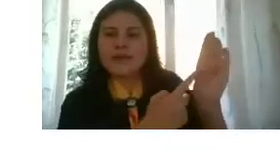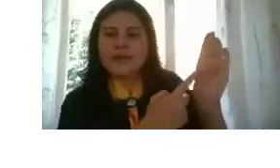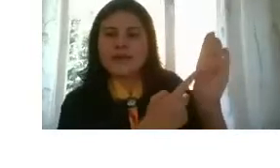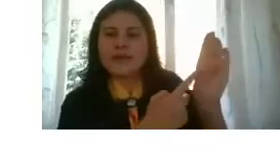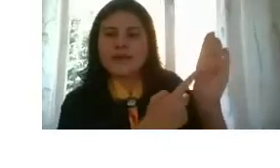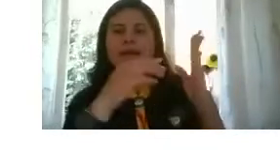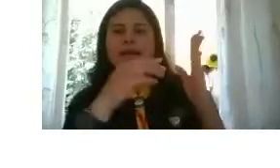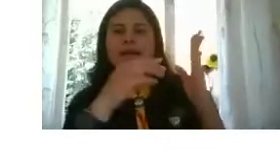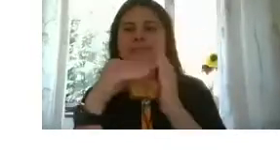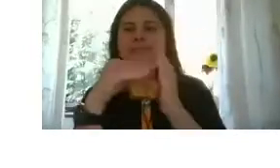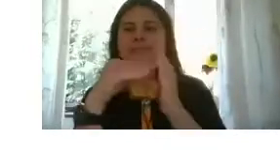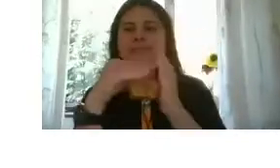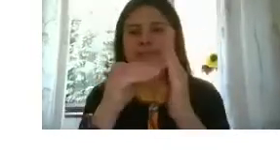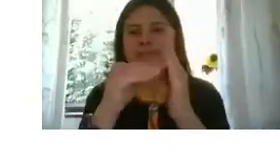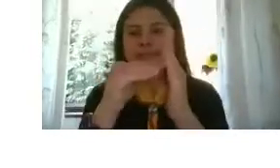and Z.